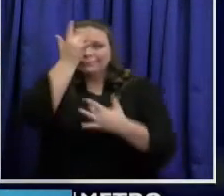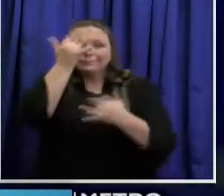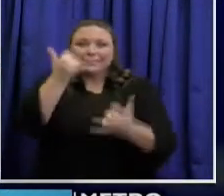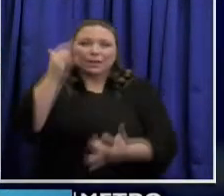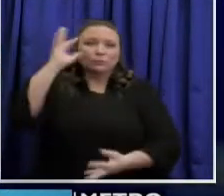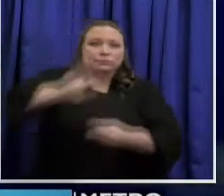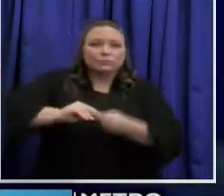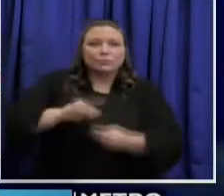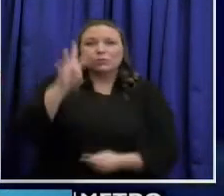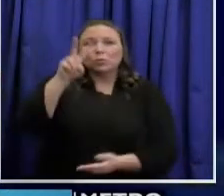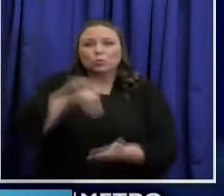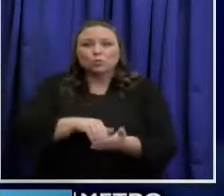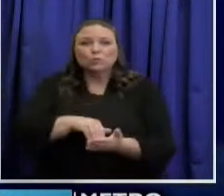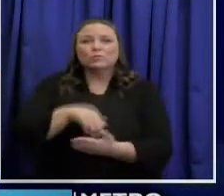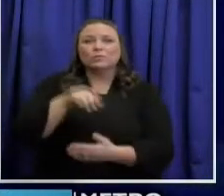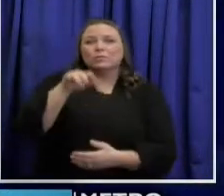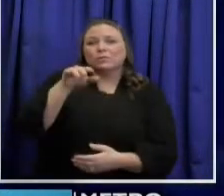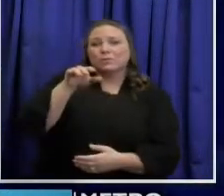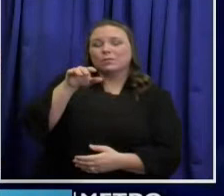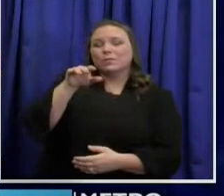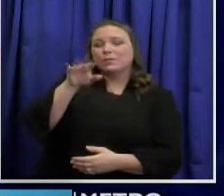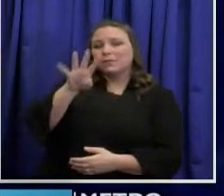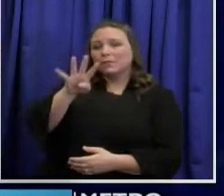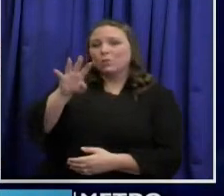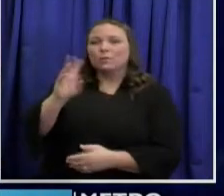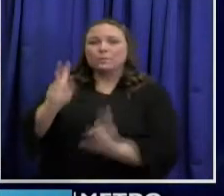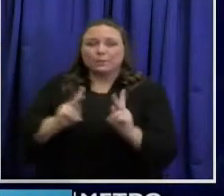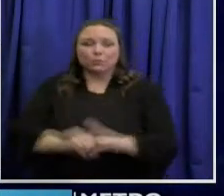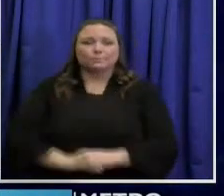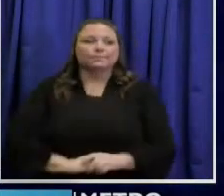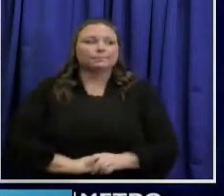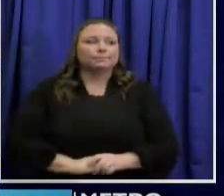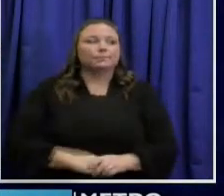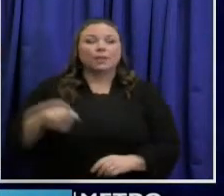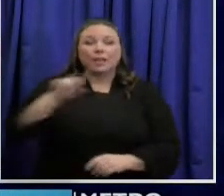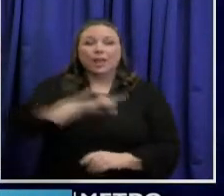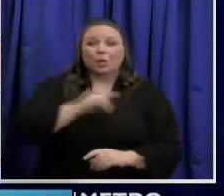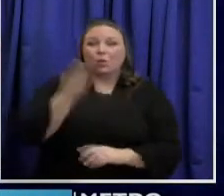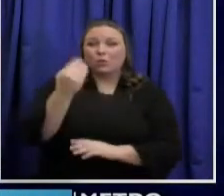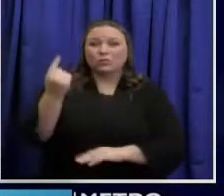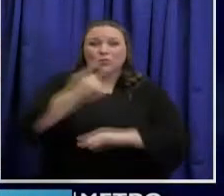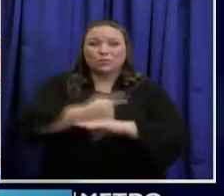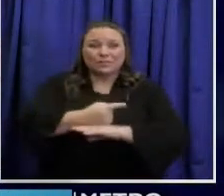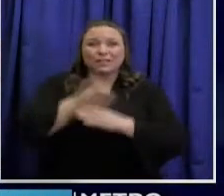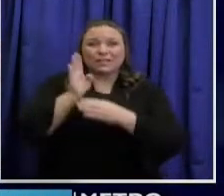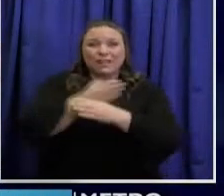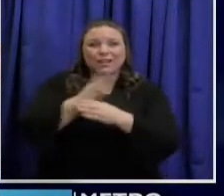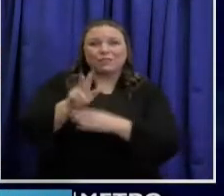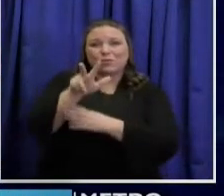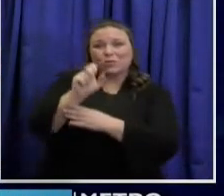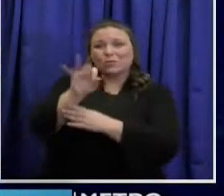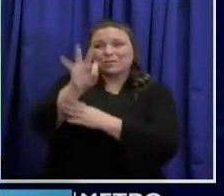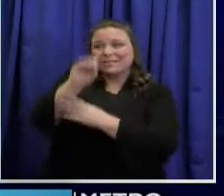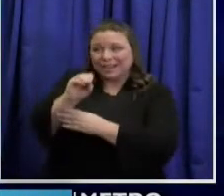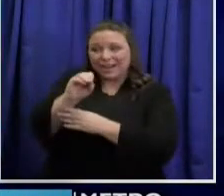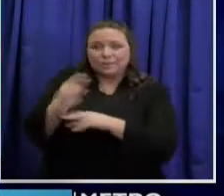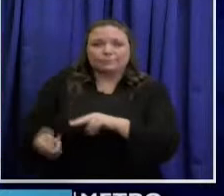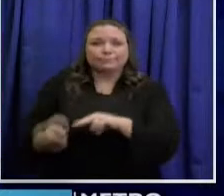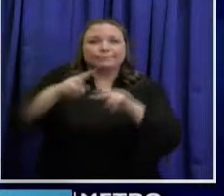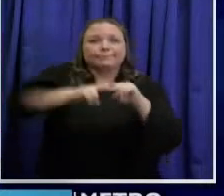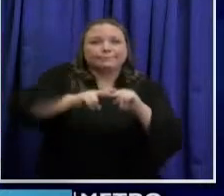cases to 42,004 patients. Our rolling 14-day average of new cases is 390, up